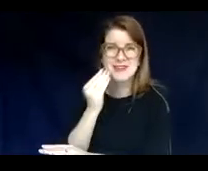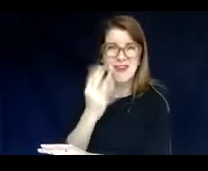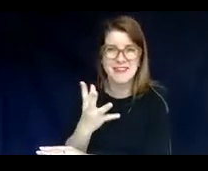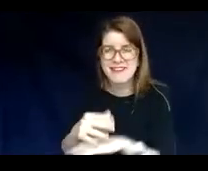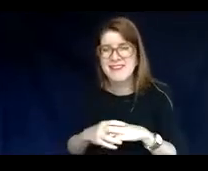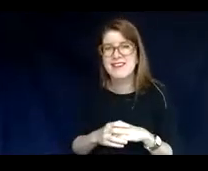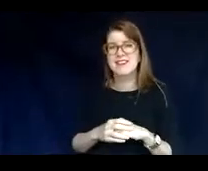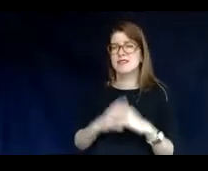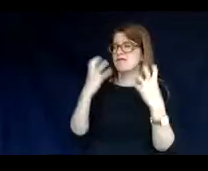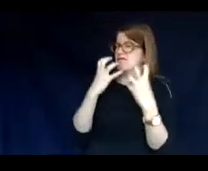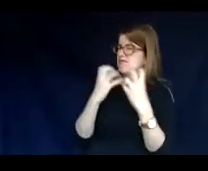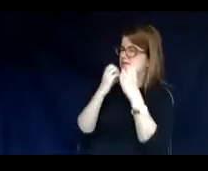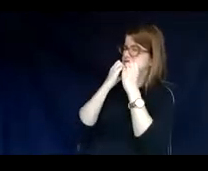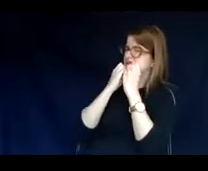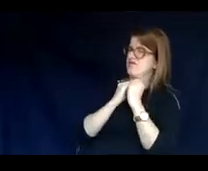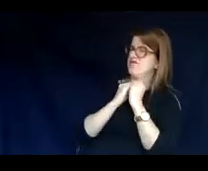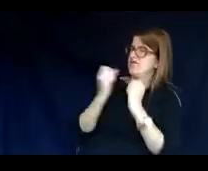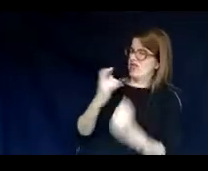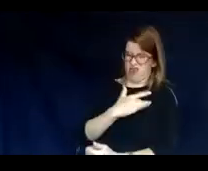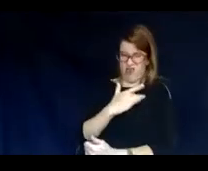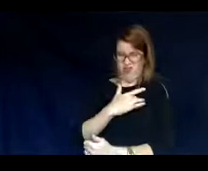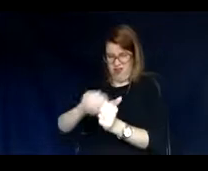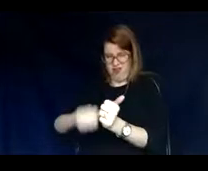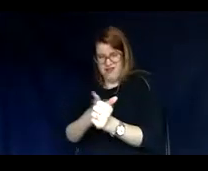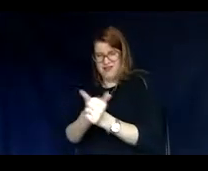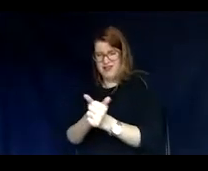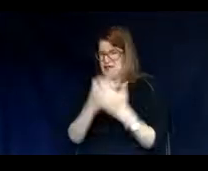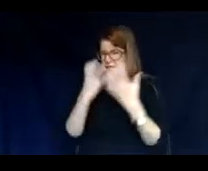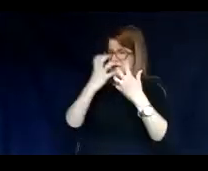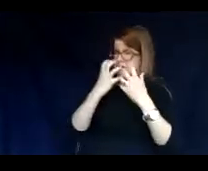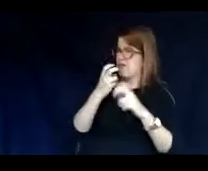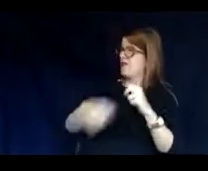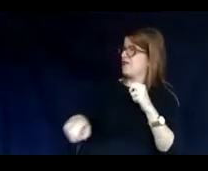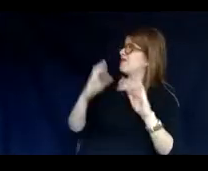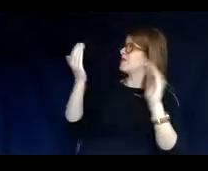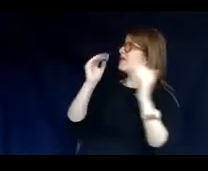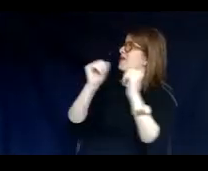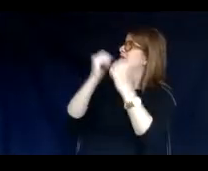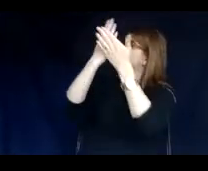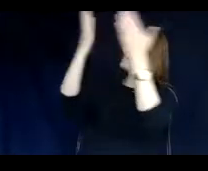down in the heart or in the sky above. Without